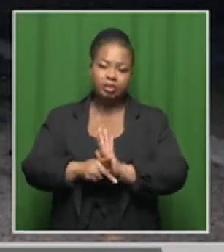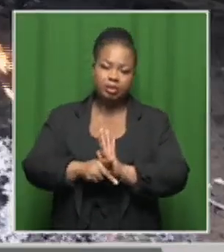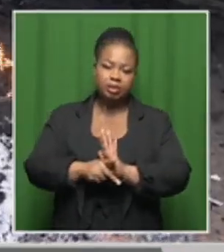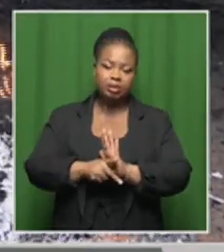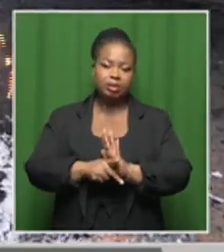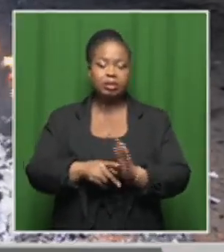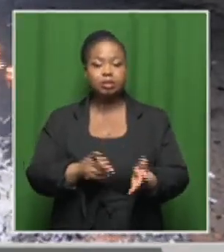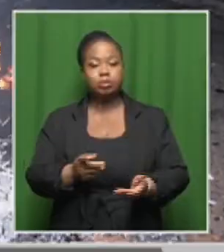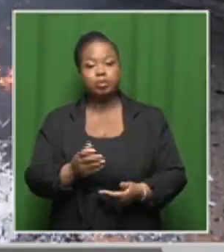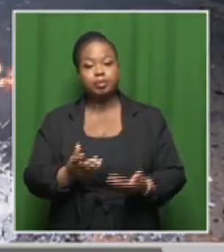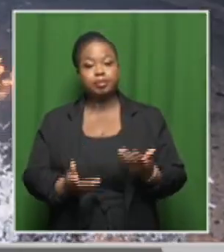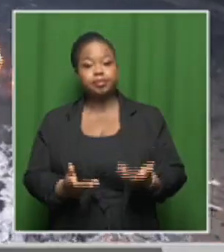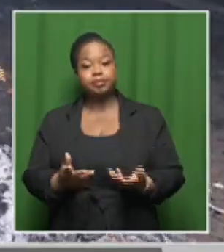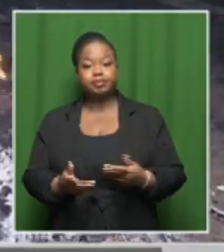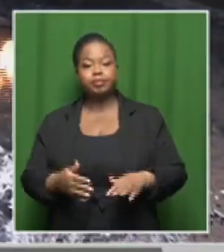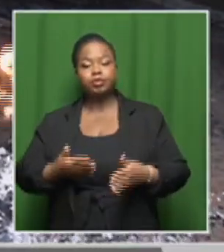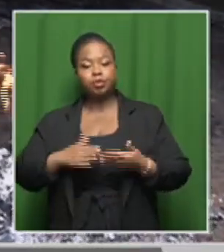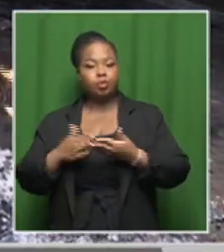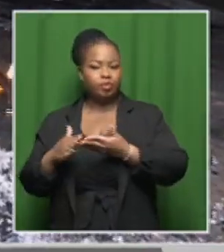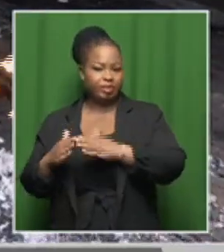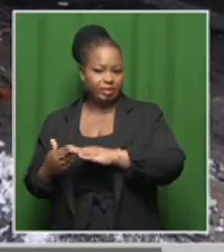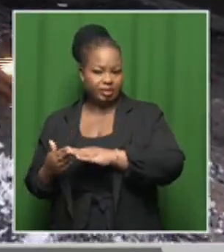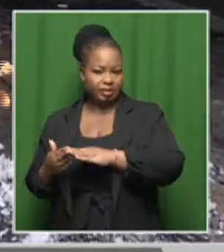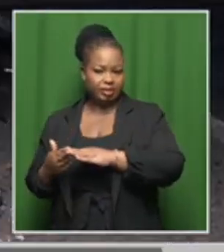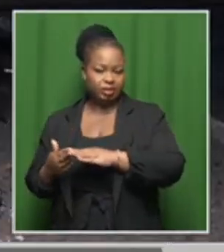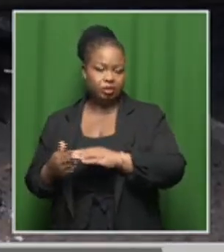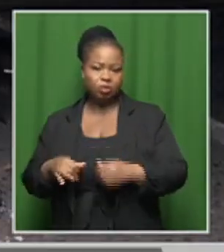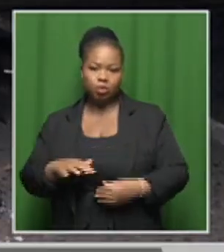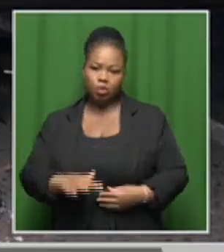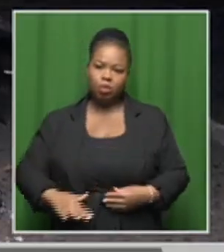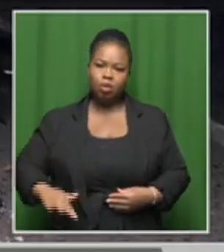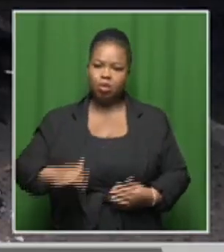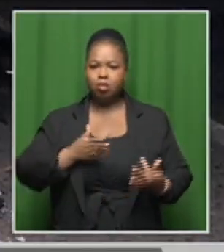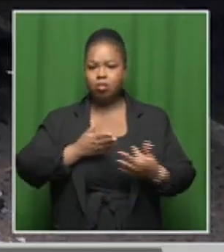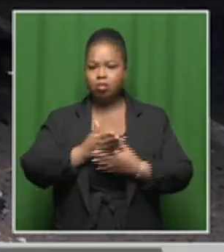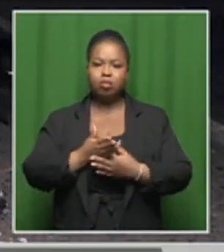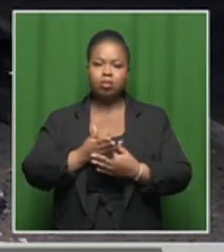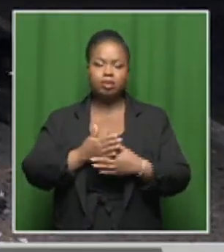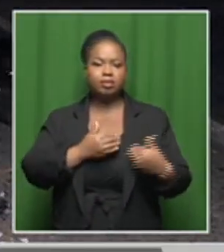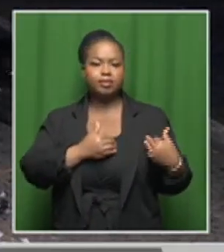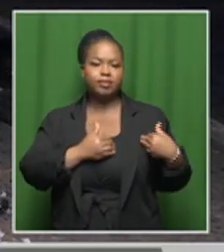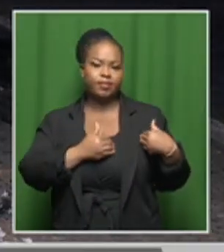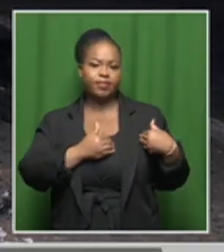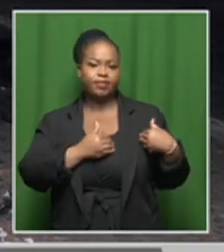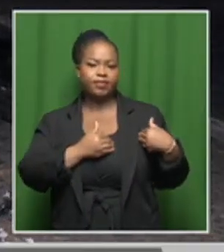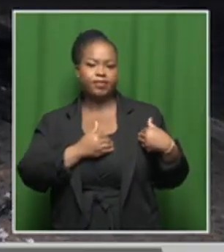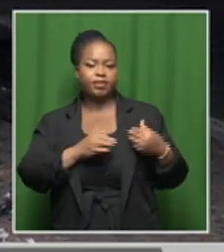policy whereby communities all have access to safe,